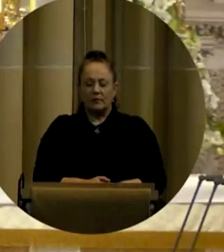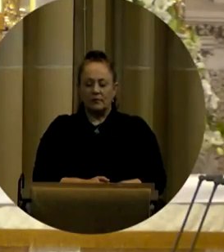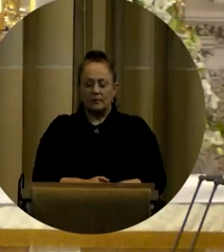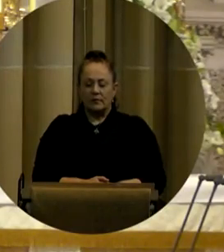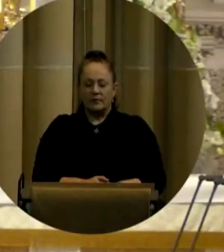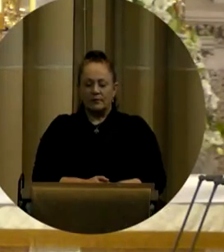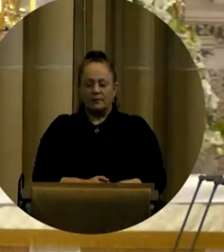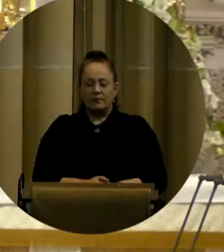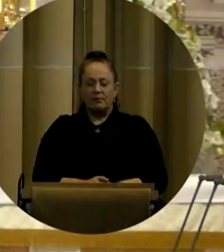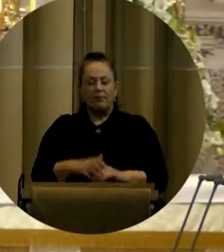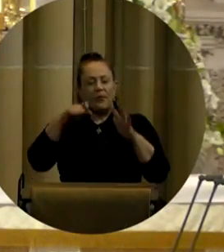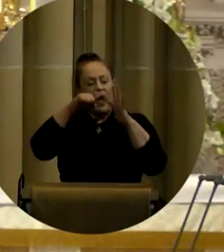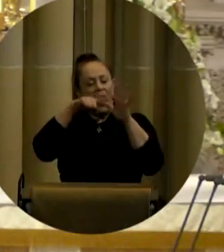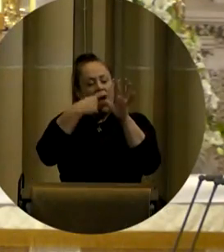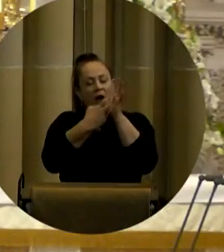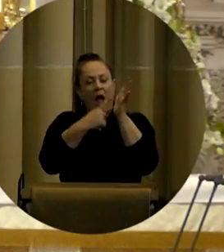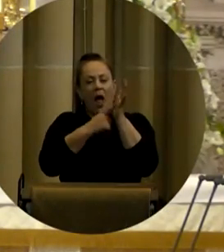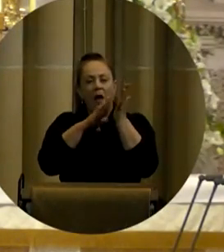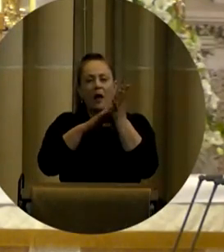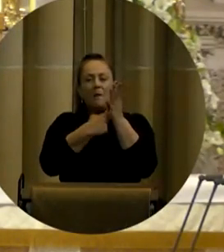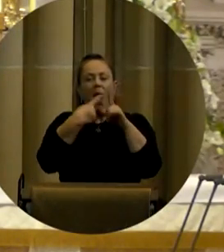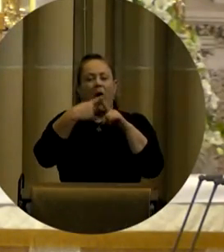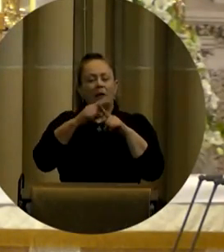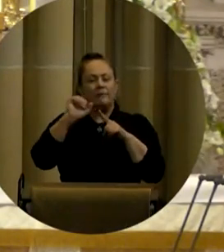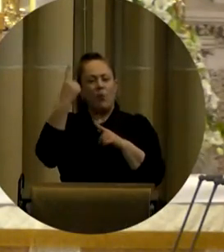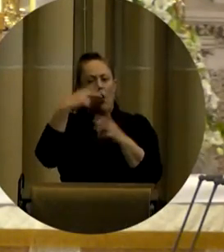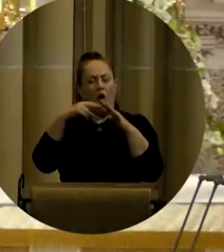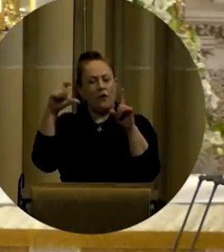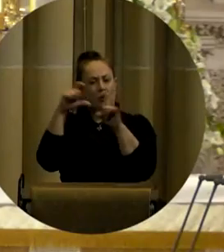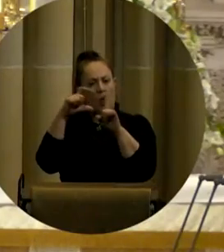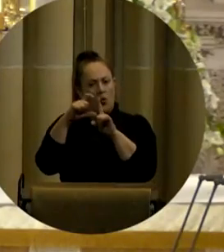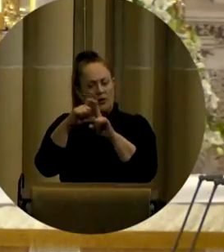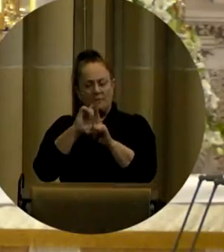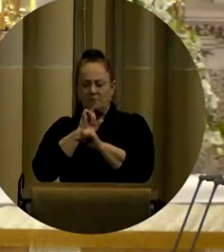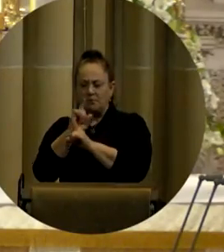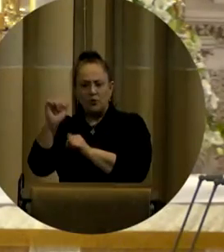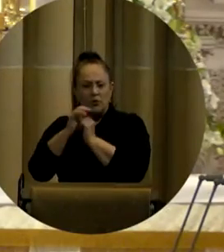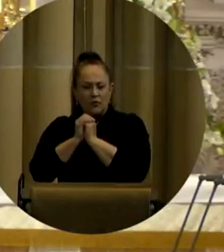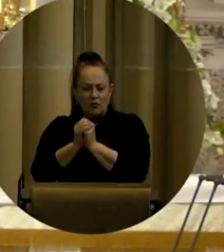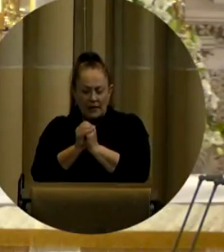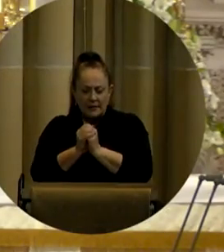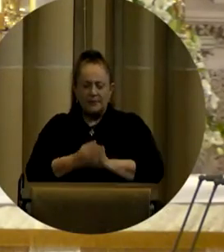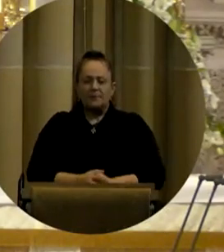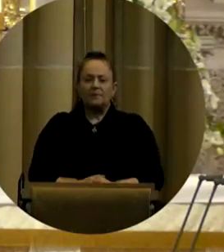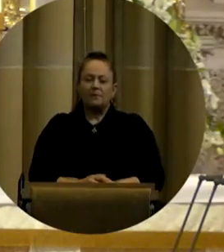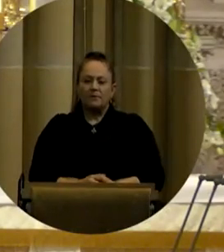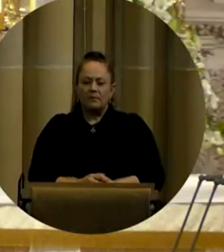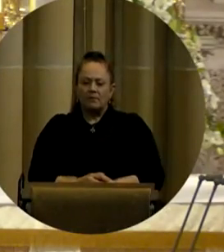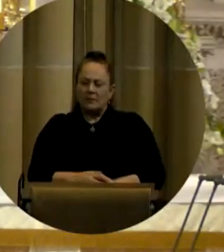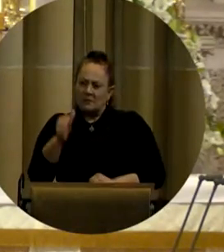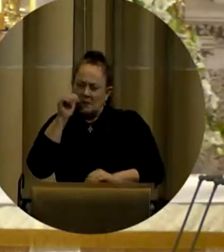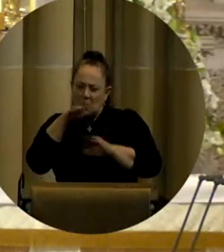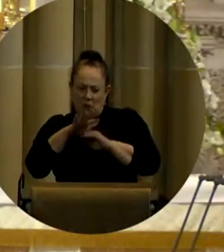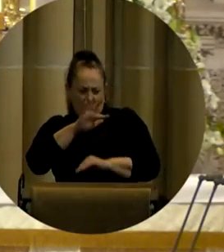One of Karl Marx's daughters once confessed to a friend that she had no religion and knew nothing about